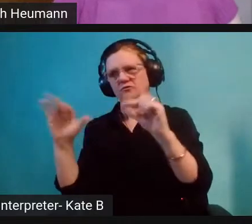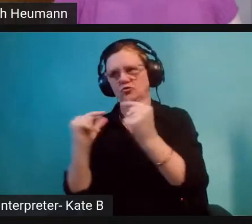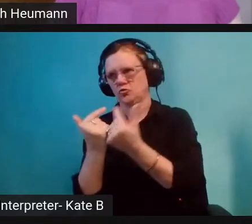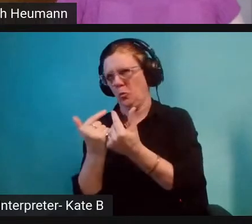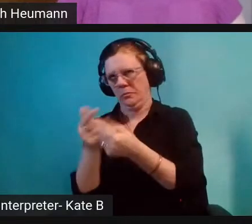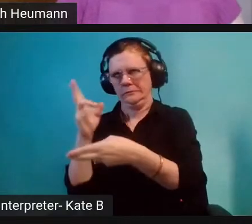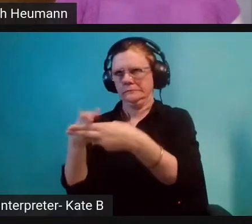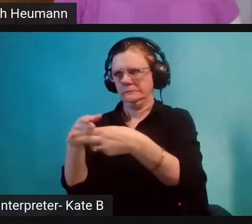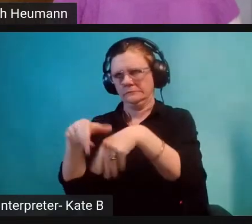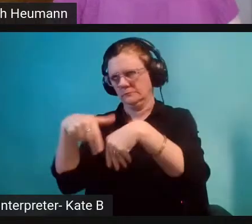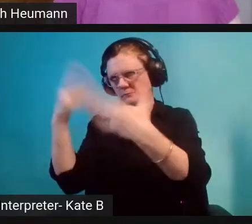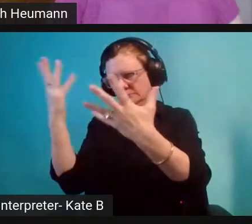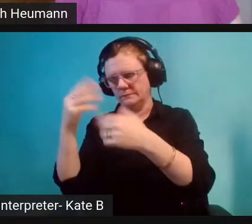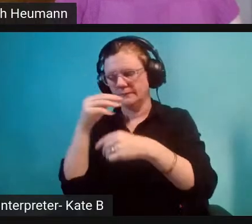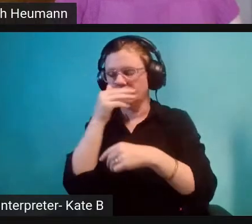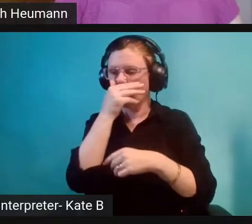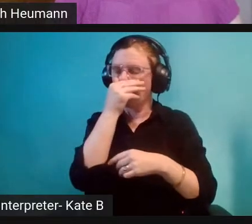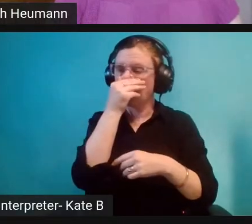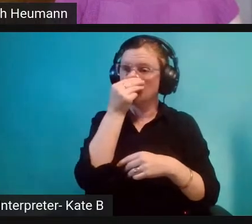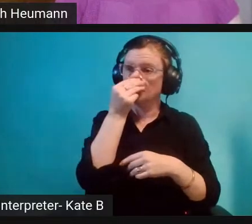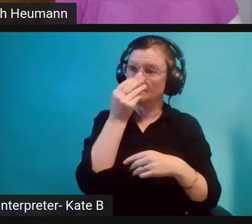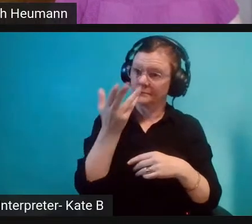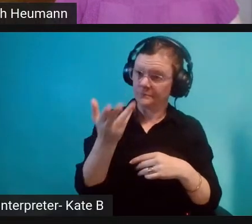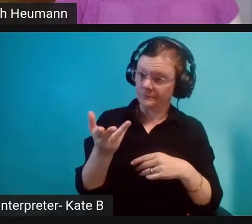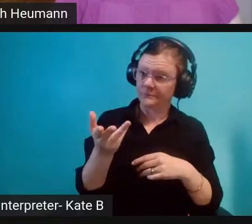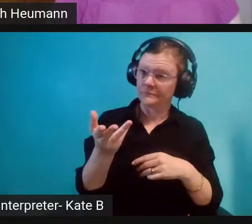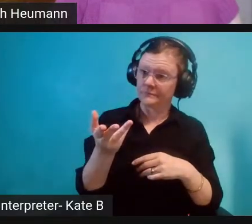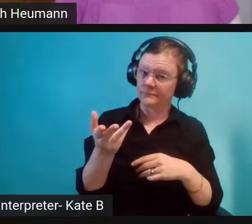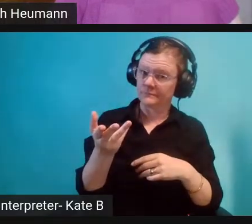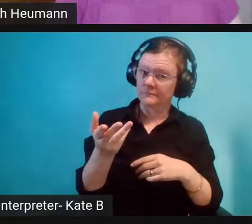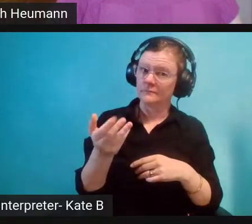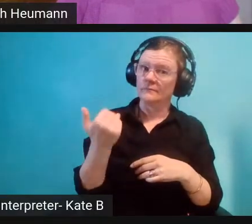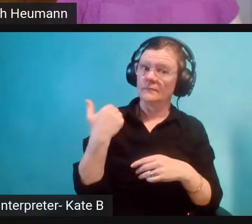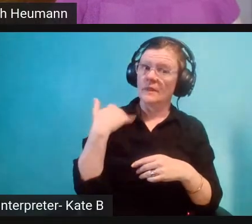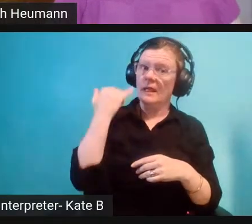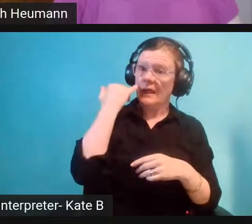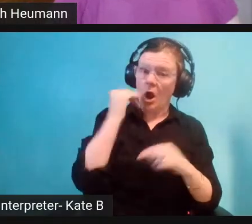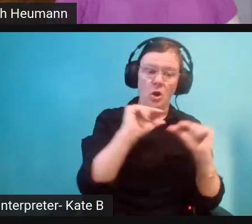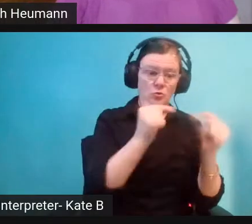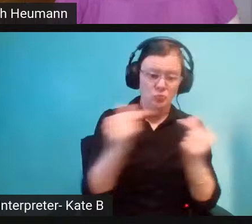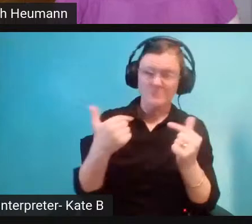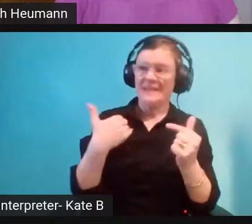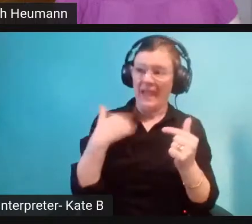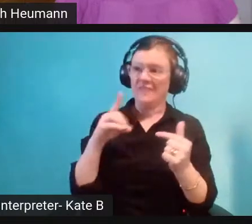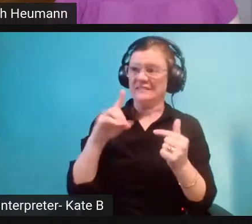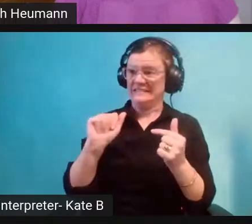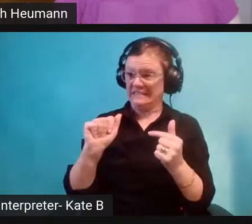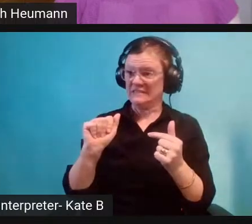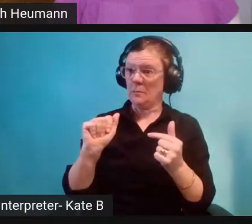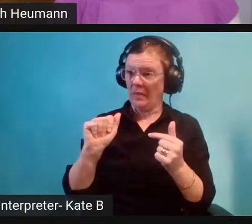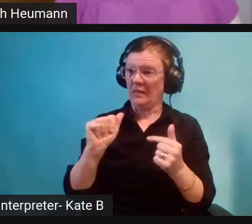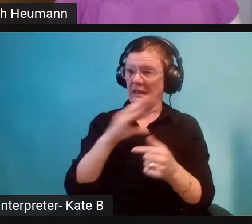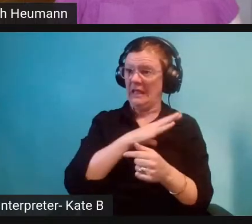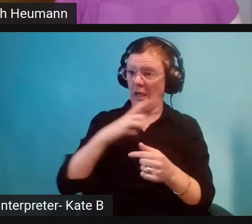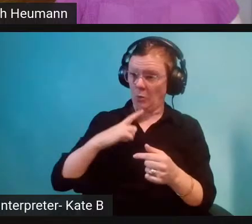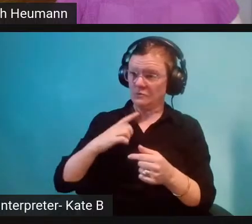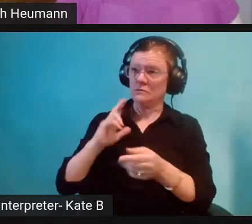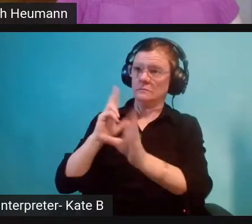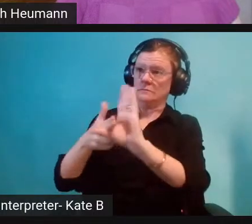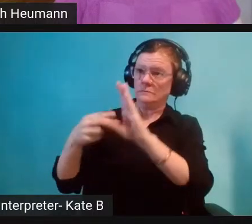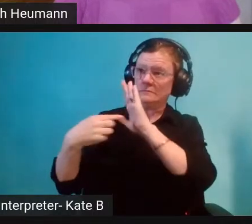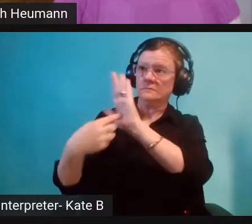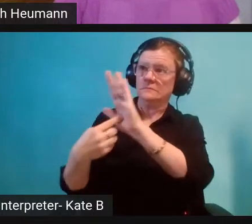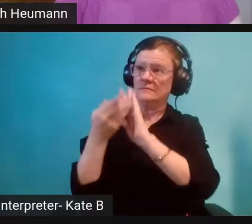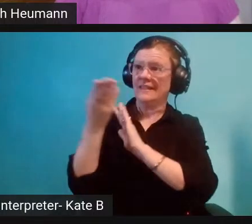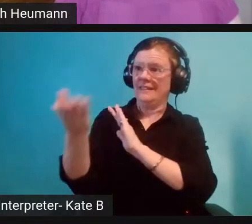And the question is there appropriate representation from the disability community on that council? Are people feeling they're being listened